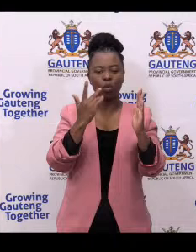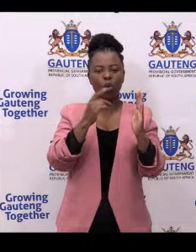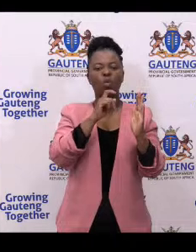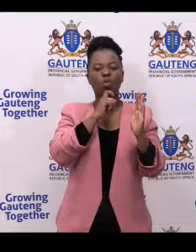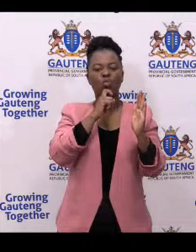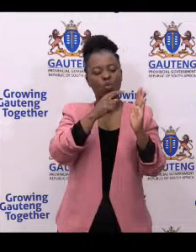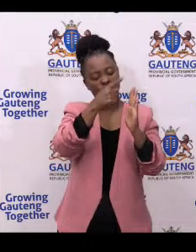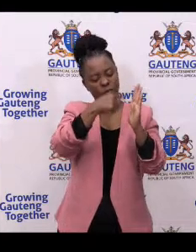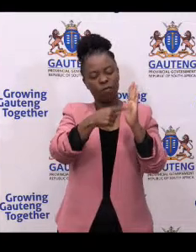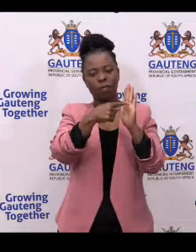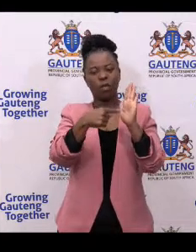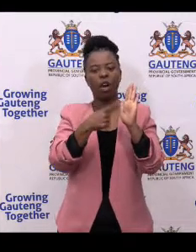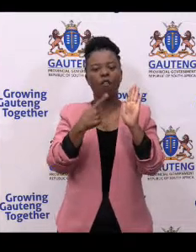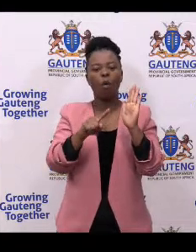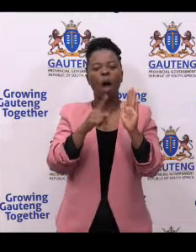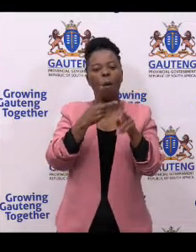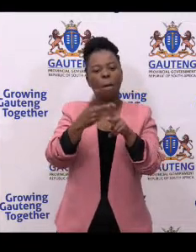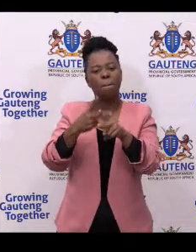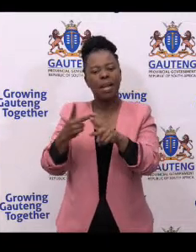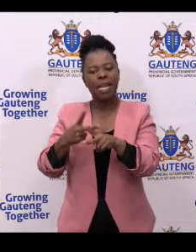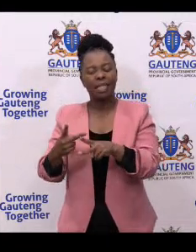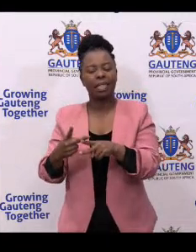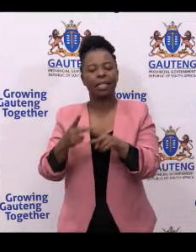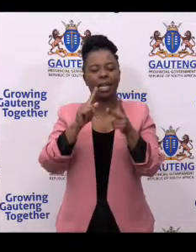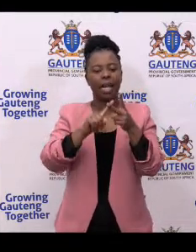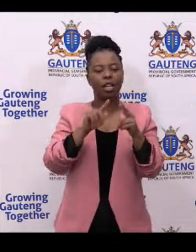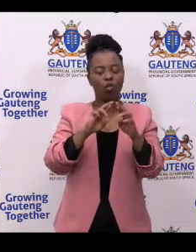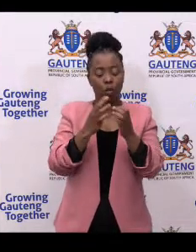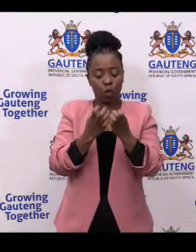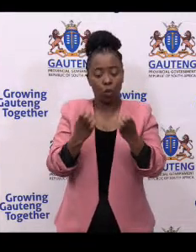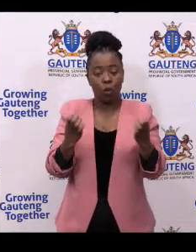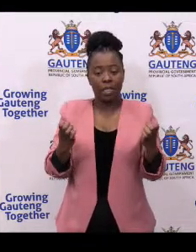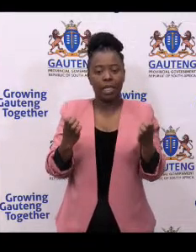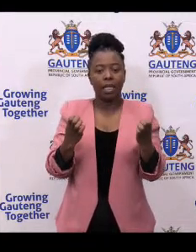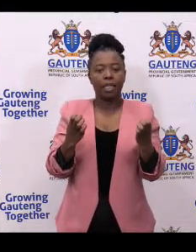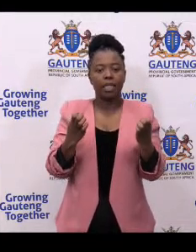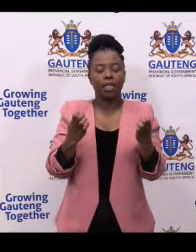for our planning and our basis of our resourcing of